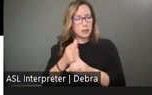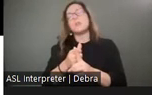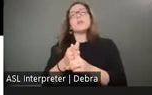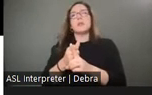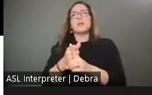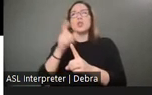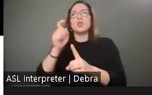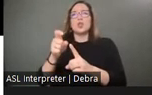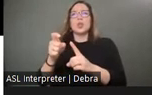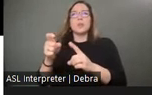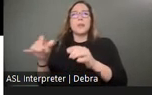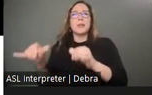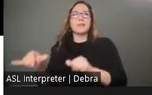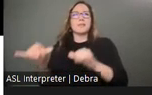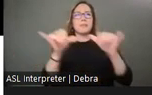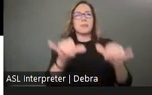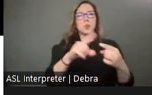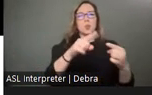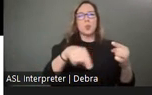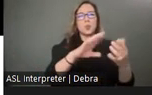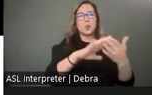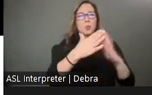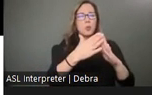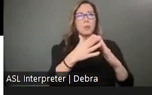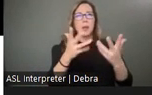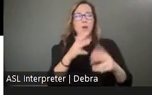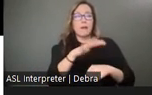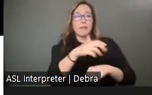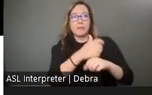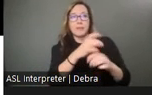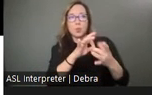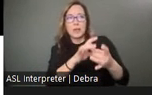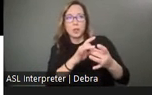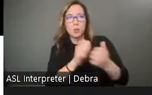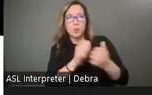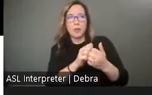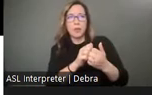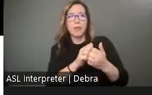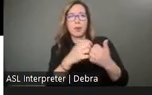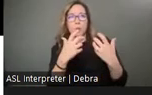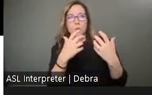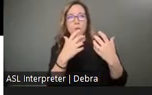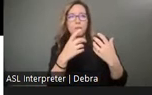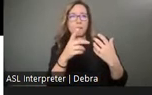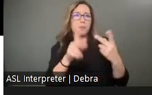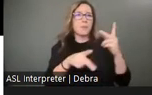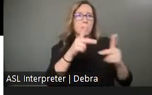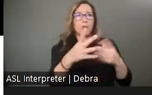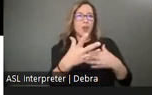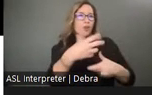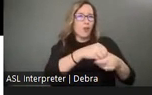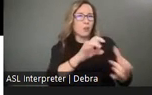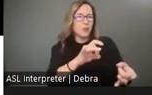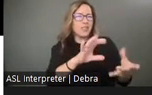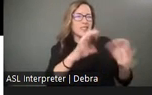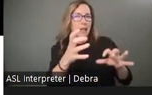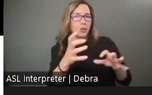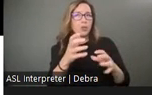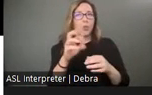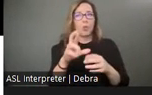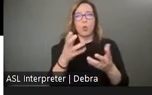they serve. They might have those pre-built connections and relationships with recovery stakeholders and the